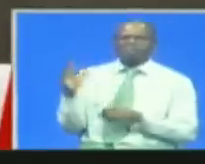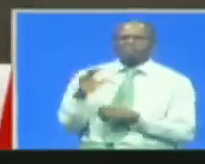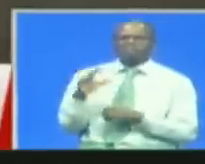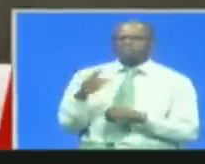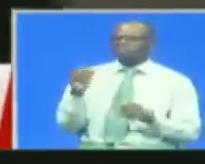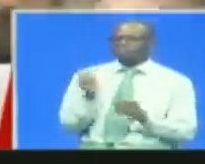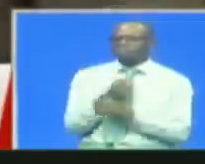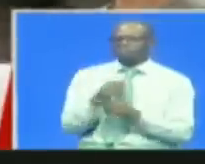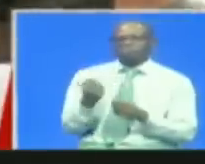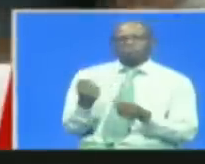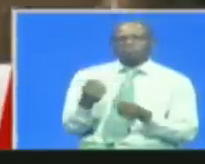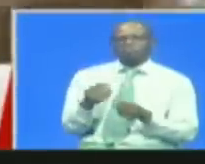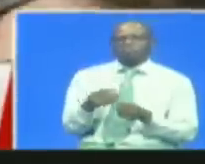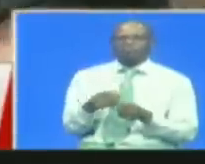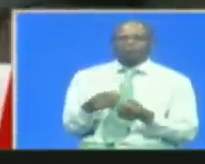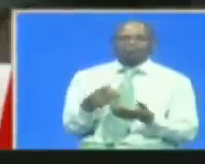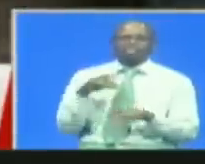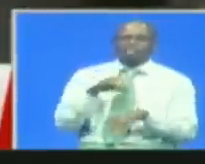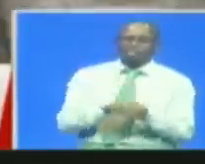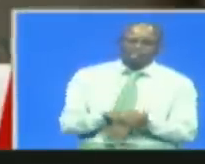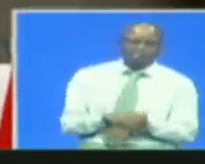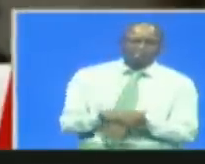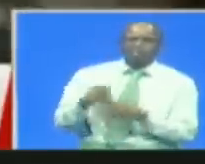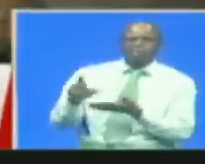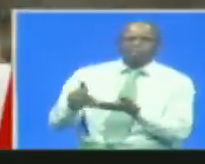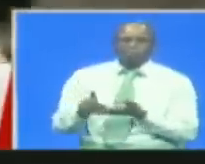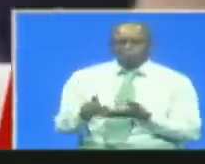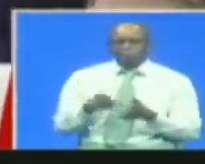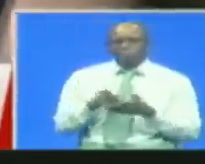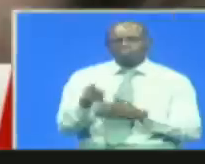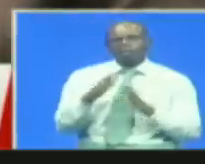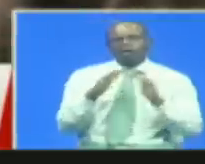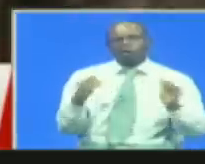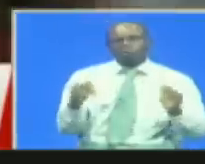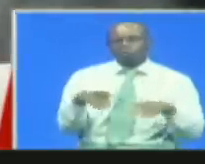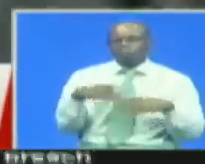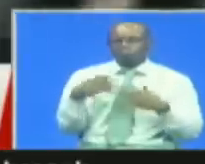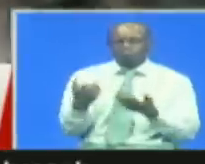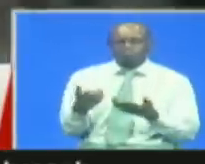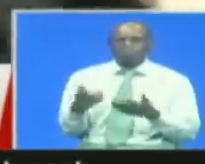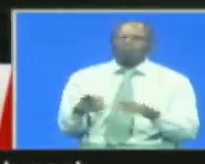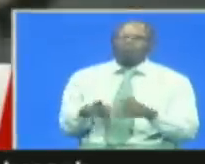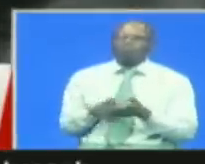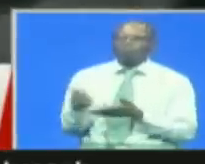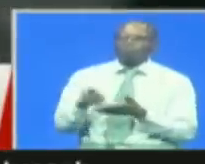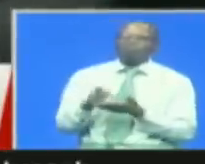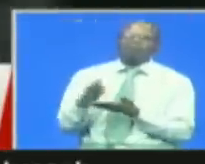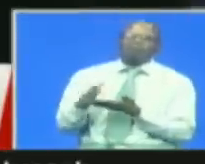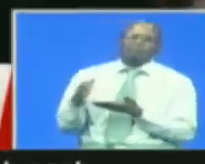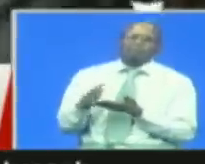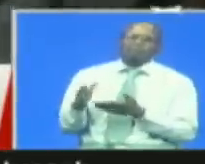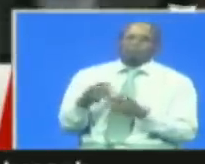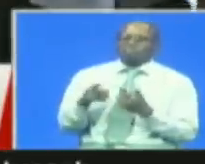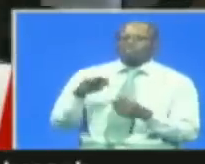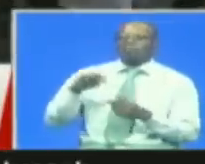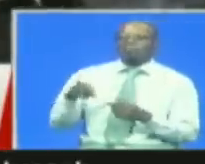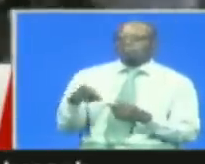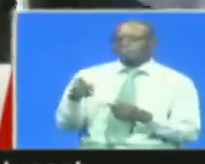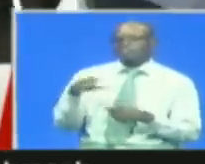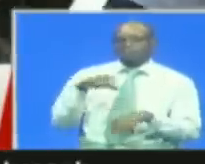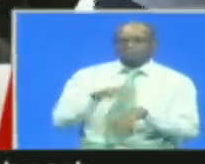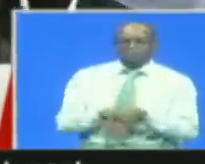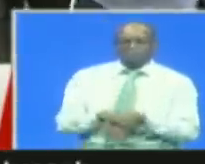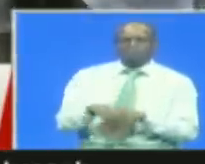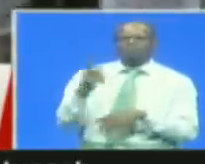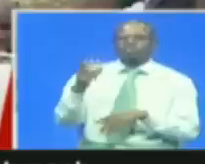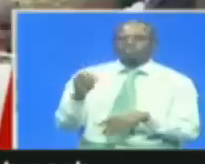for a mortgage, let alone keep the landlord from slapping a padlock on their room doors, MPs qualify not only for a 20